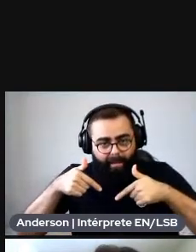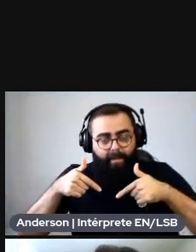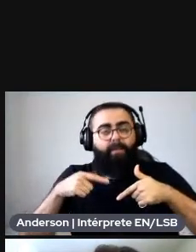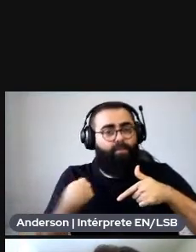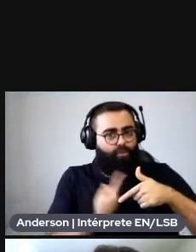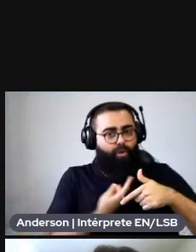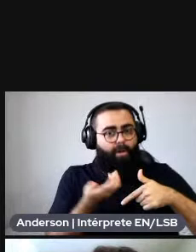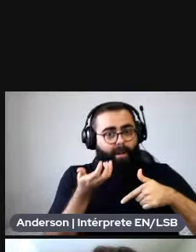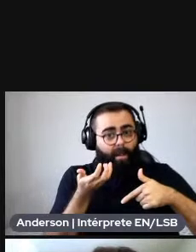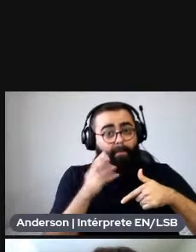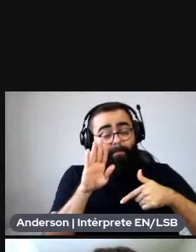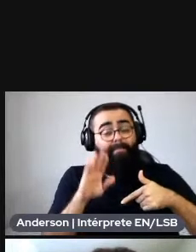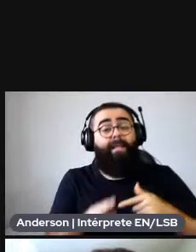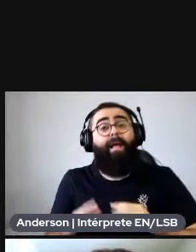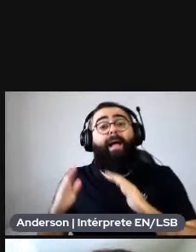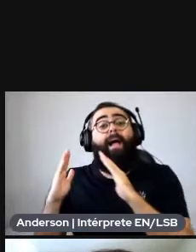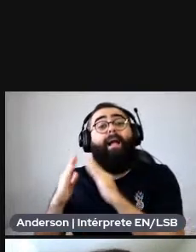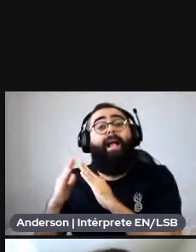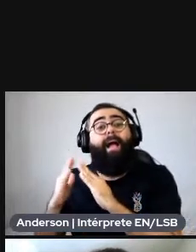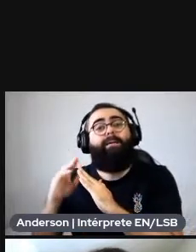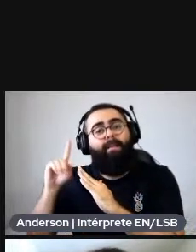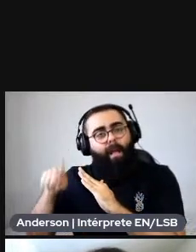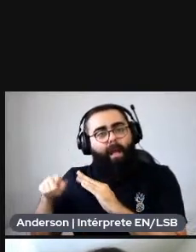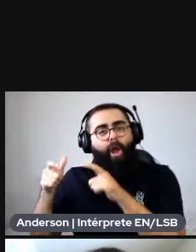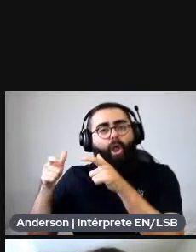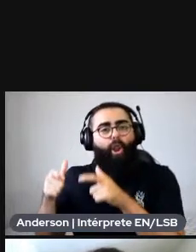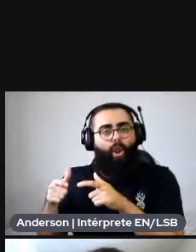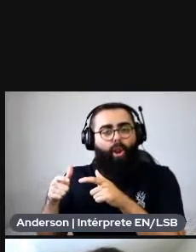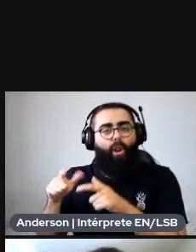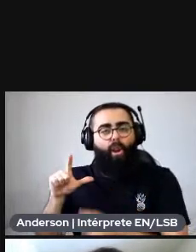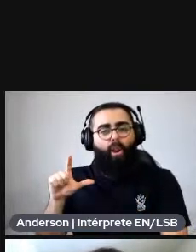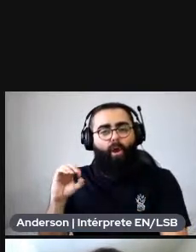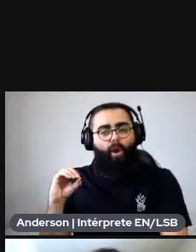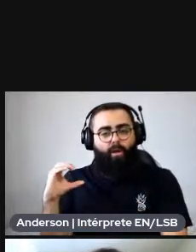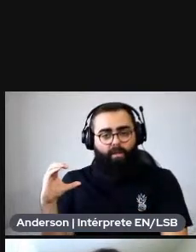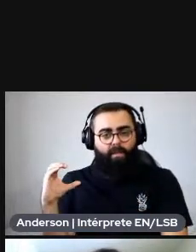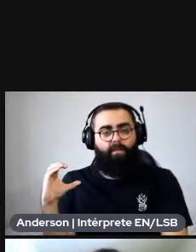casa is a location,